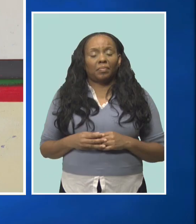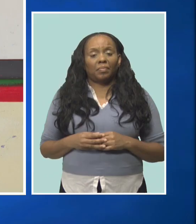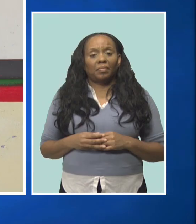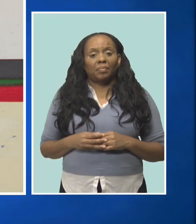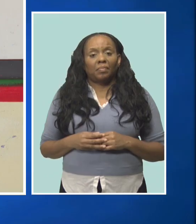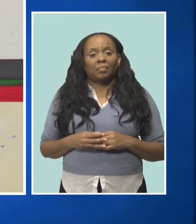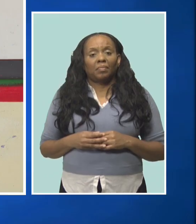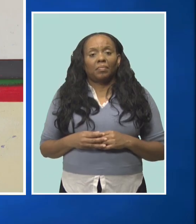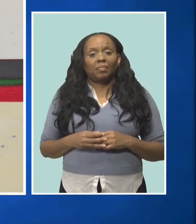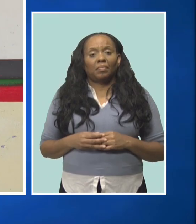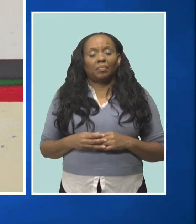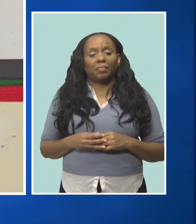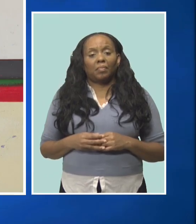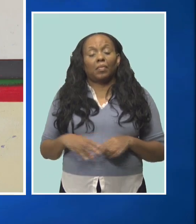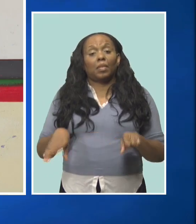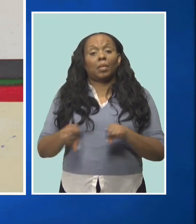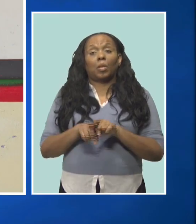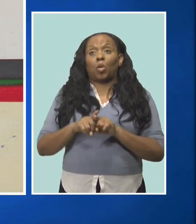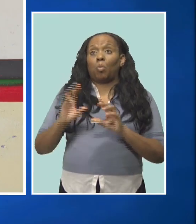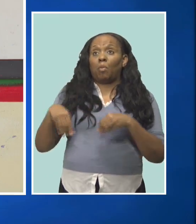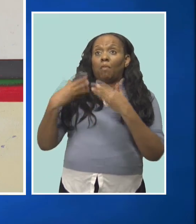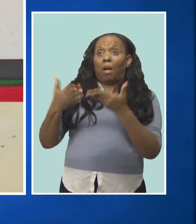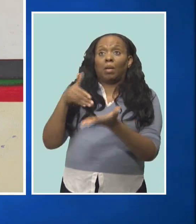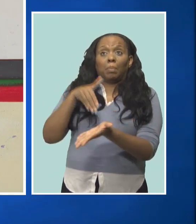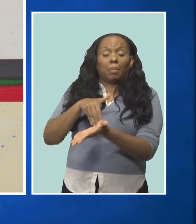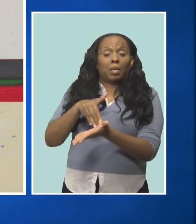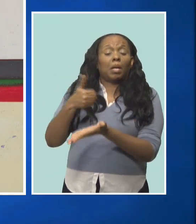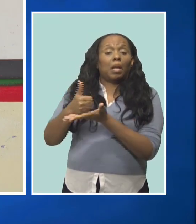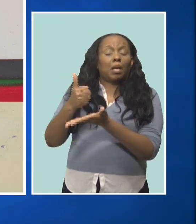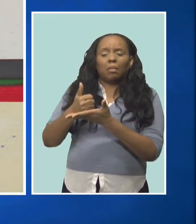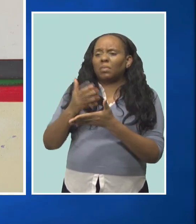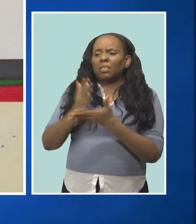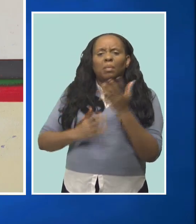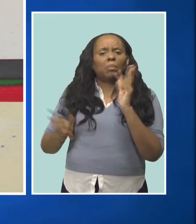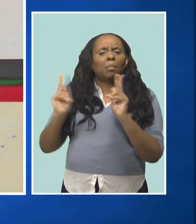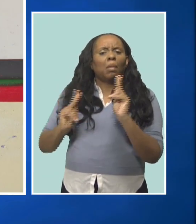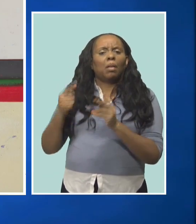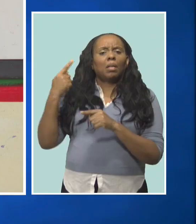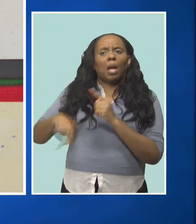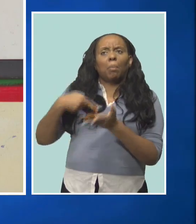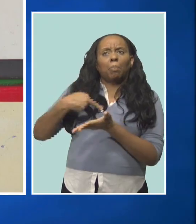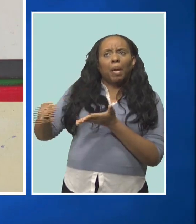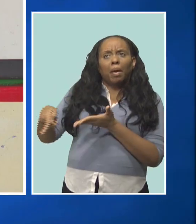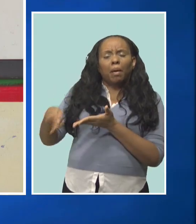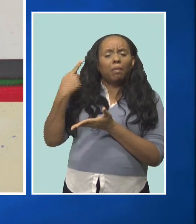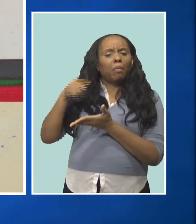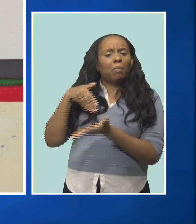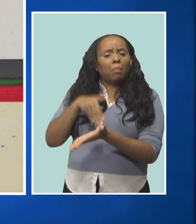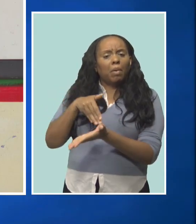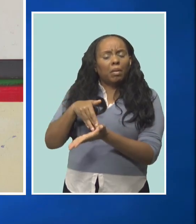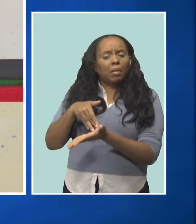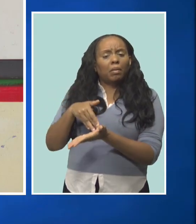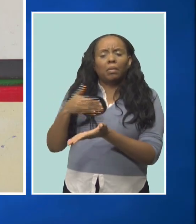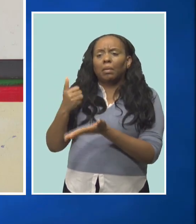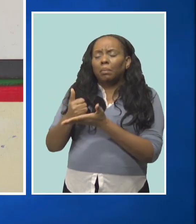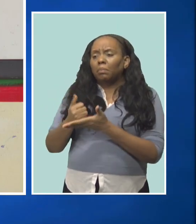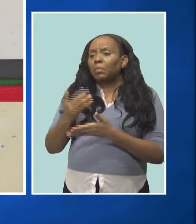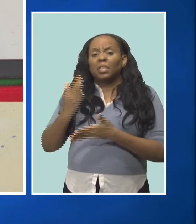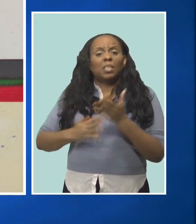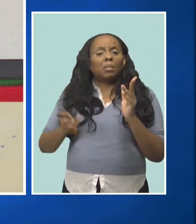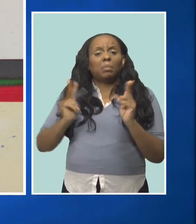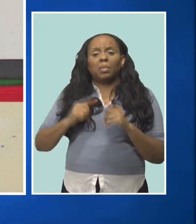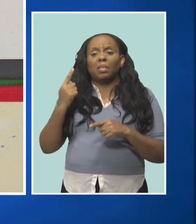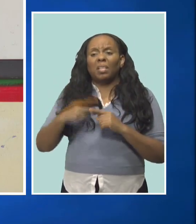medical treatment that most of them cannot pay for or can even think about traveling to